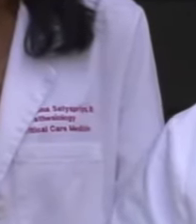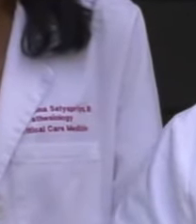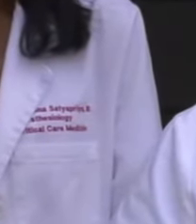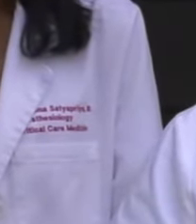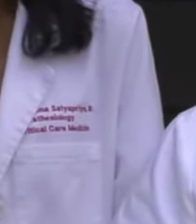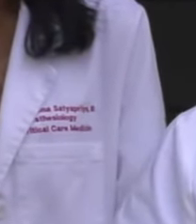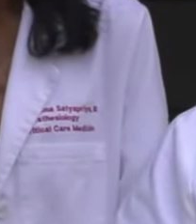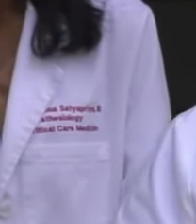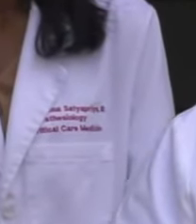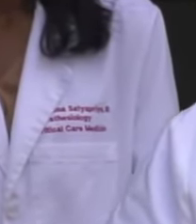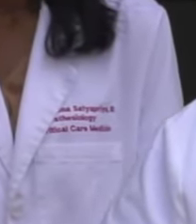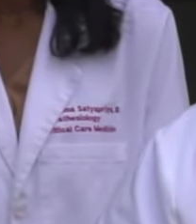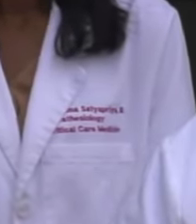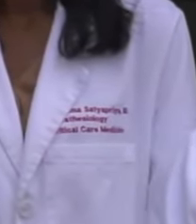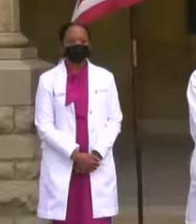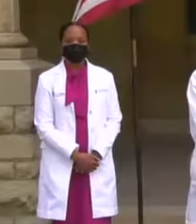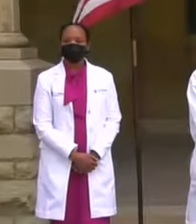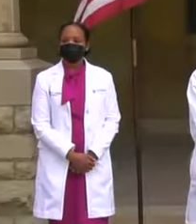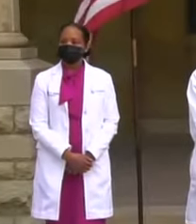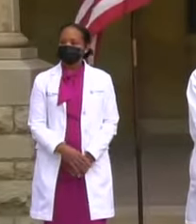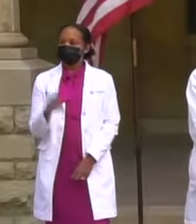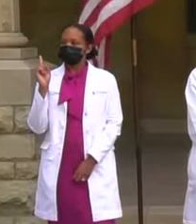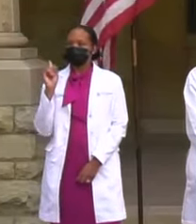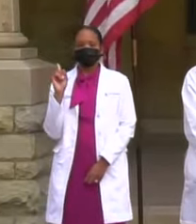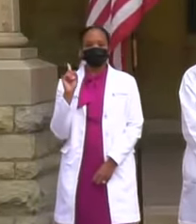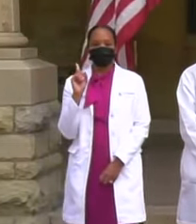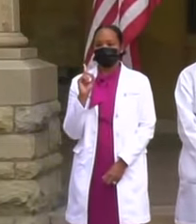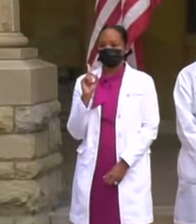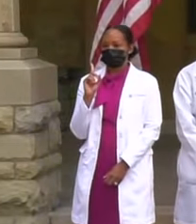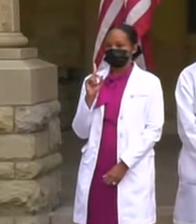that virus to those that are unvaccinated.